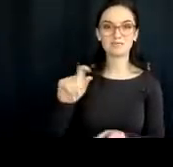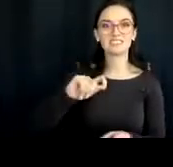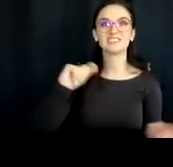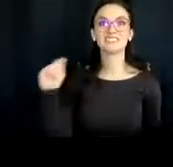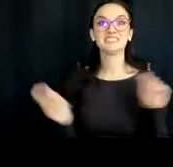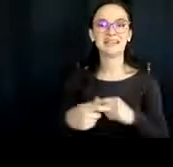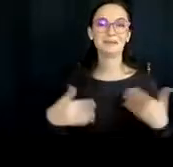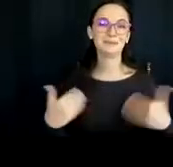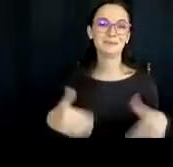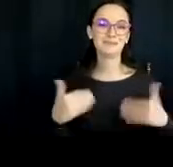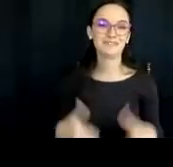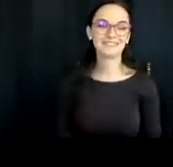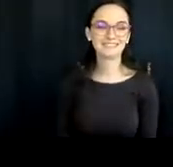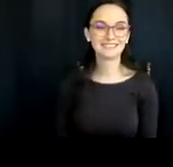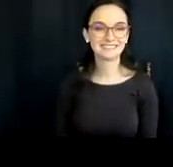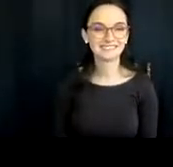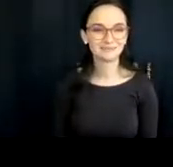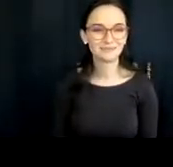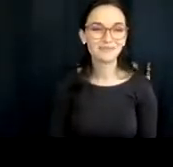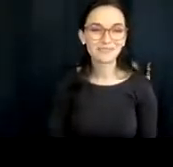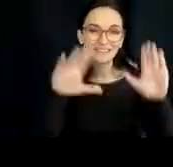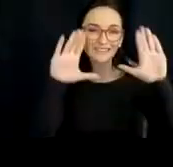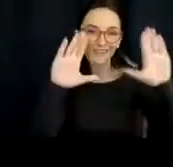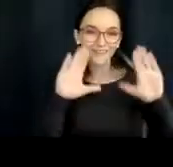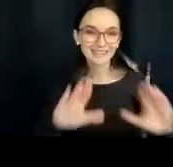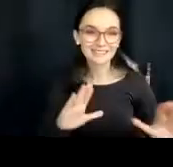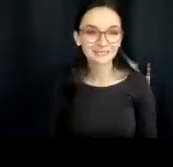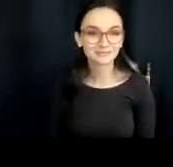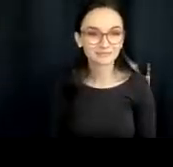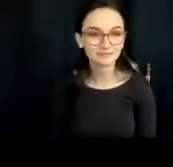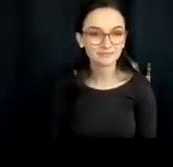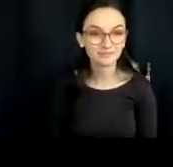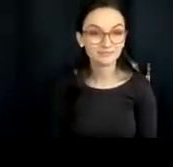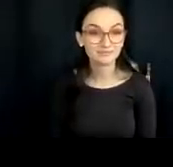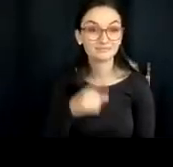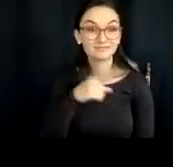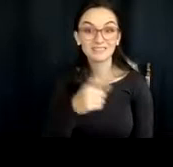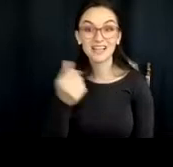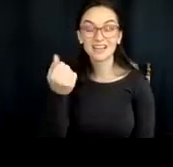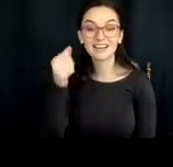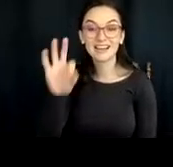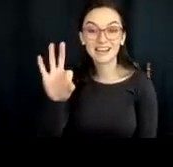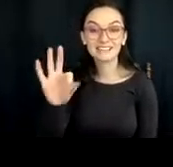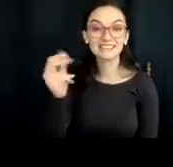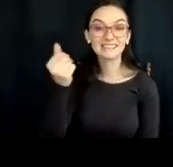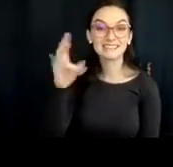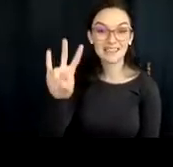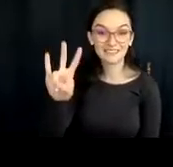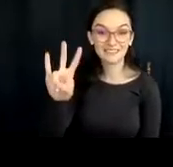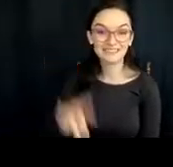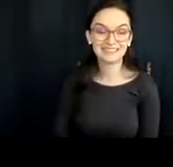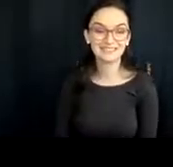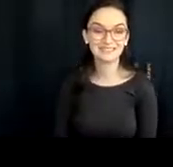That's awesome. The 1917. Yeah. Oh my goodness. I love it.